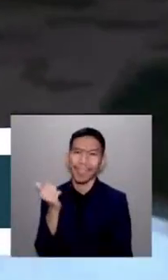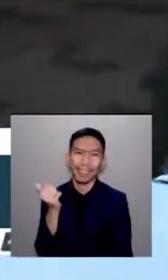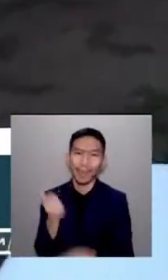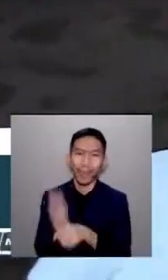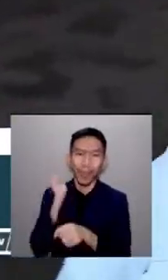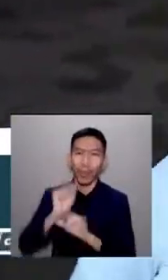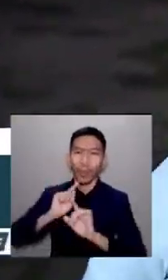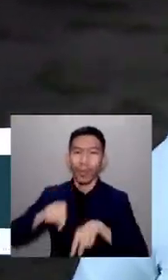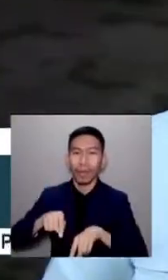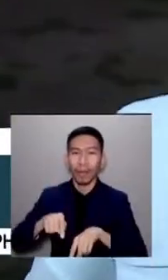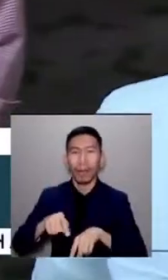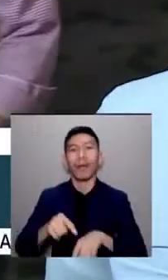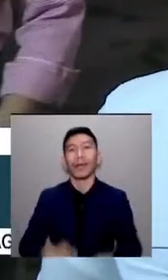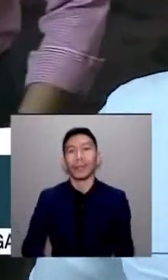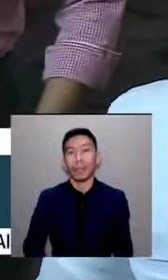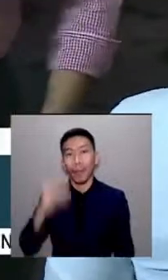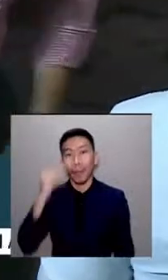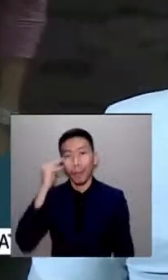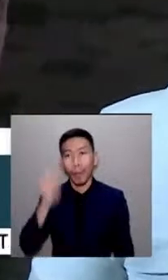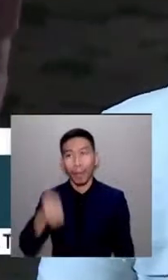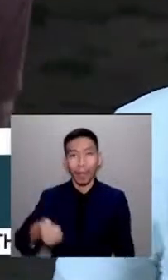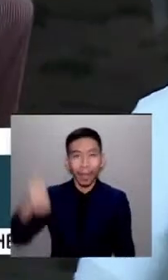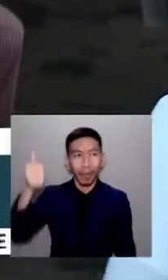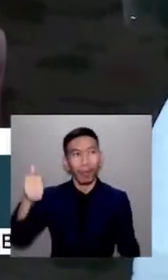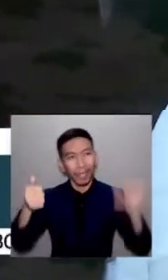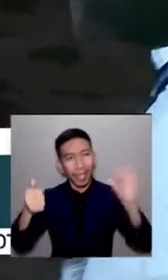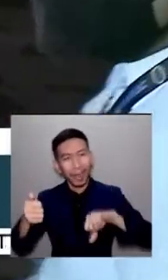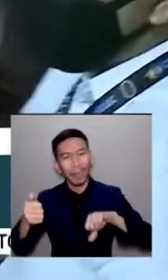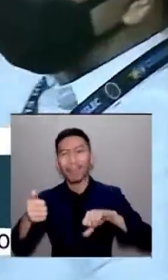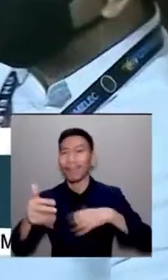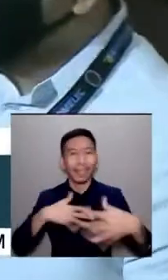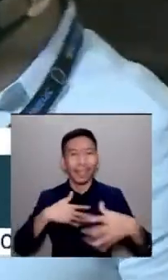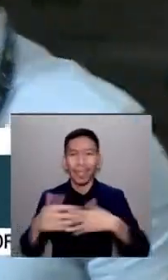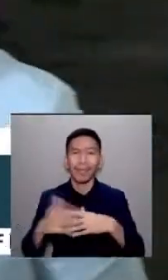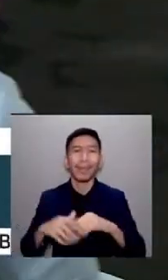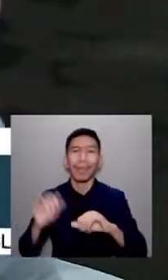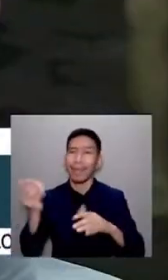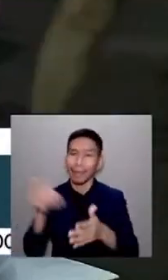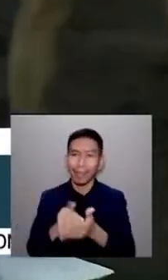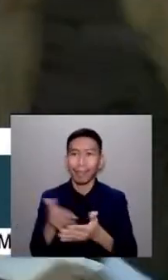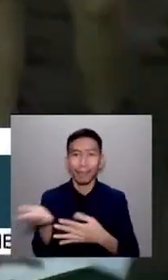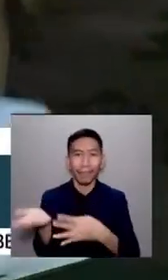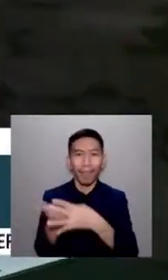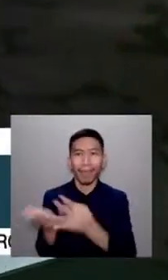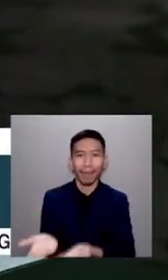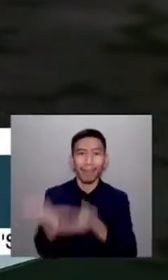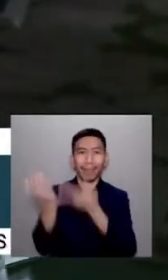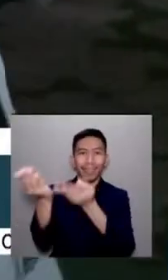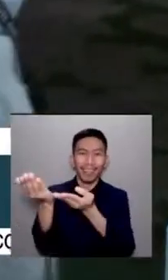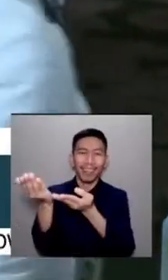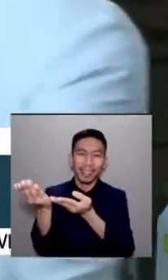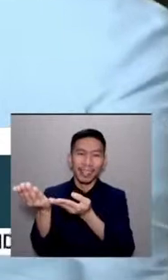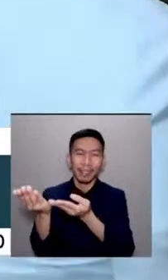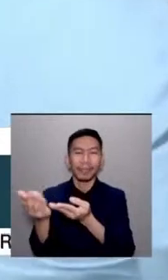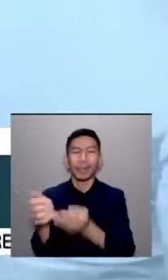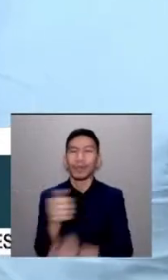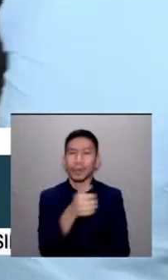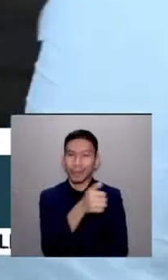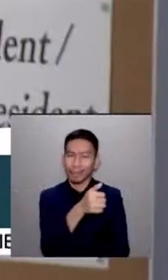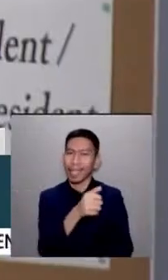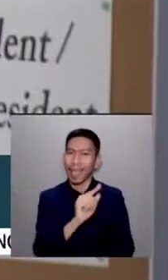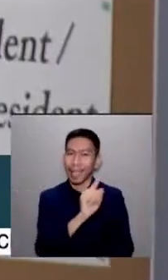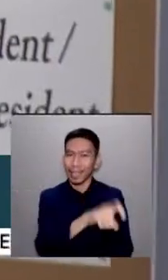panalo si Bongbong Marcos dito. Mag-motion for reconsideration din naman sila eh. Tumungin niya na lang si Secretary Salpanelo as